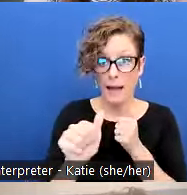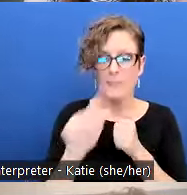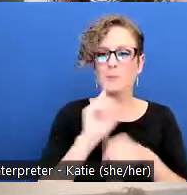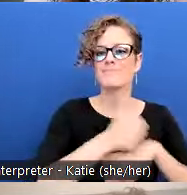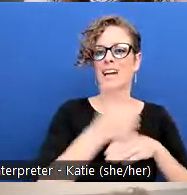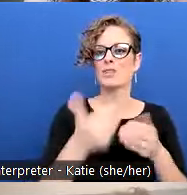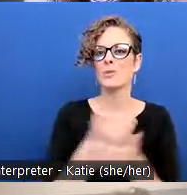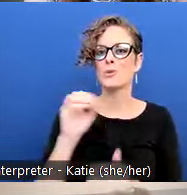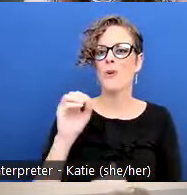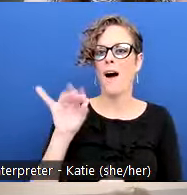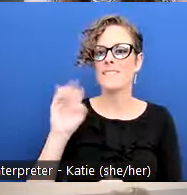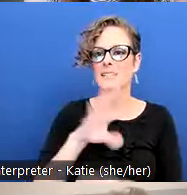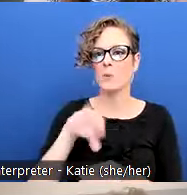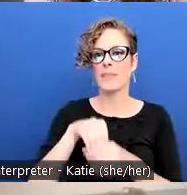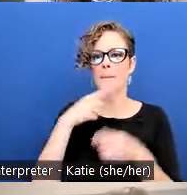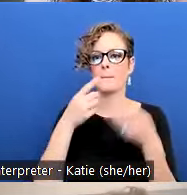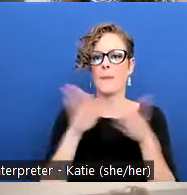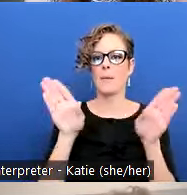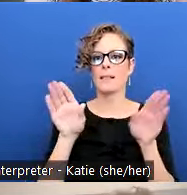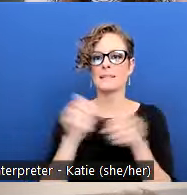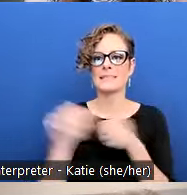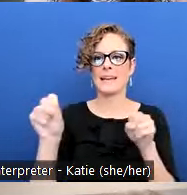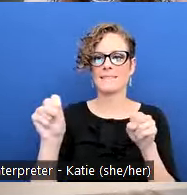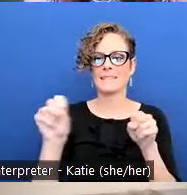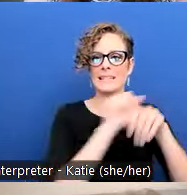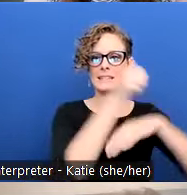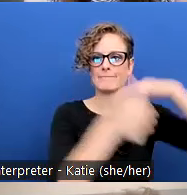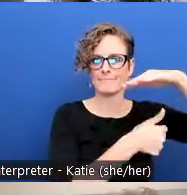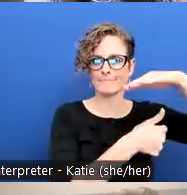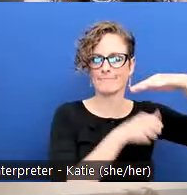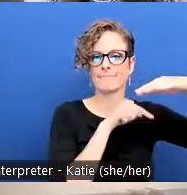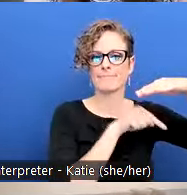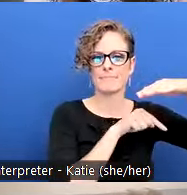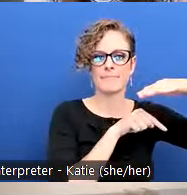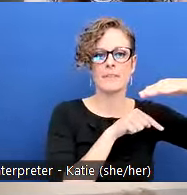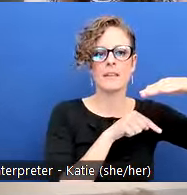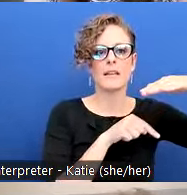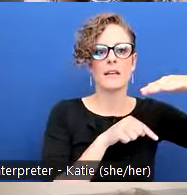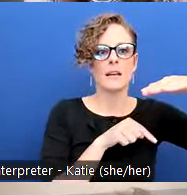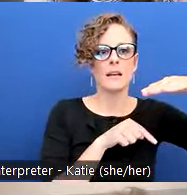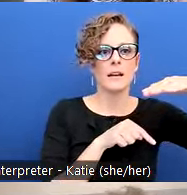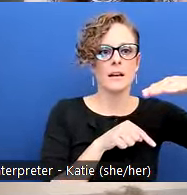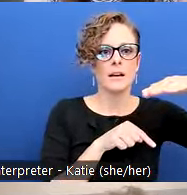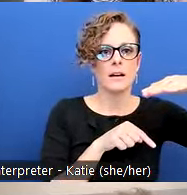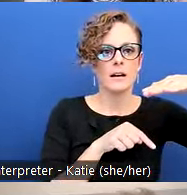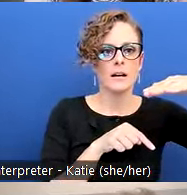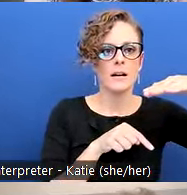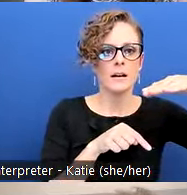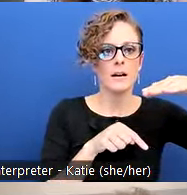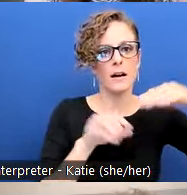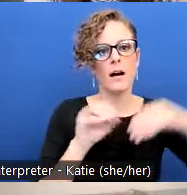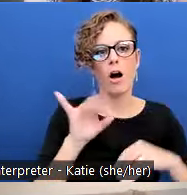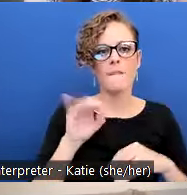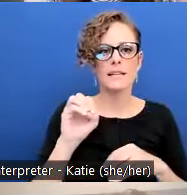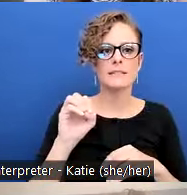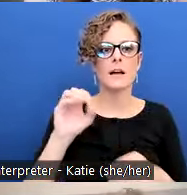Safety. It's an office of liaison for missing and murdered Indigenous relatives. And there are various different goals of